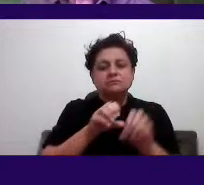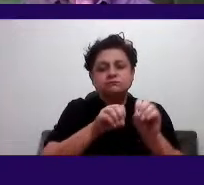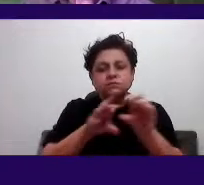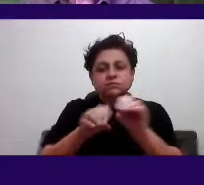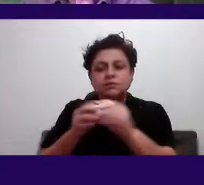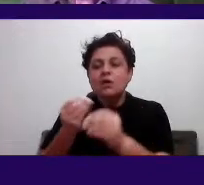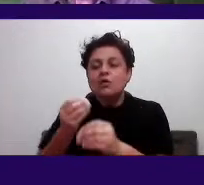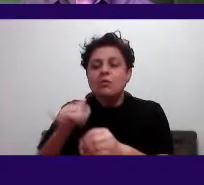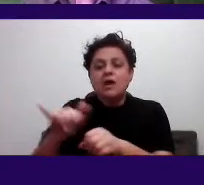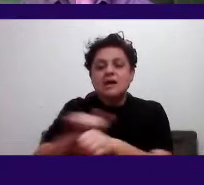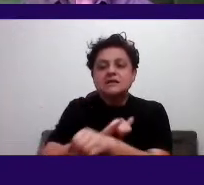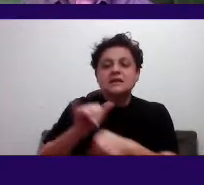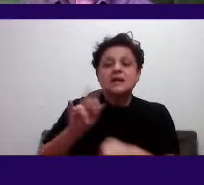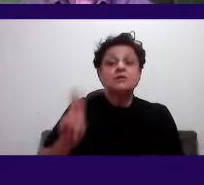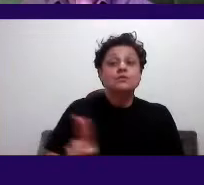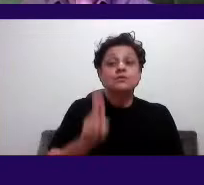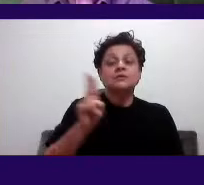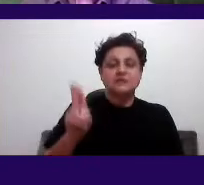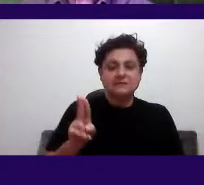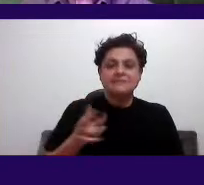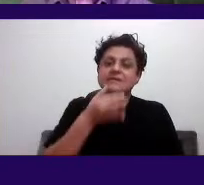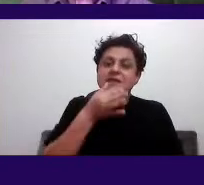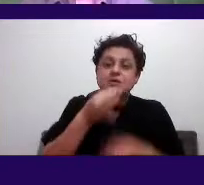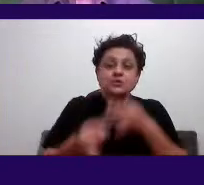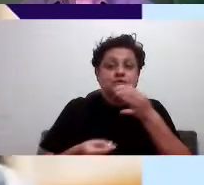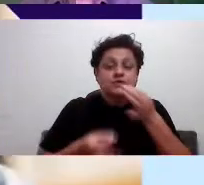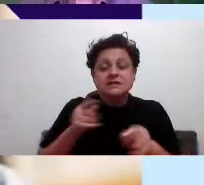you, the teacher, can put it into practice.